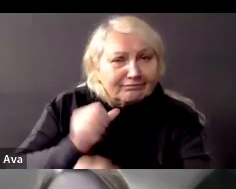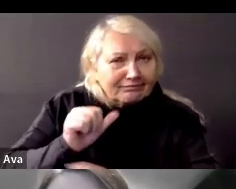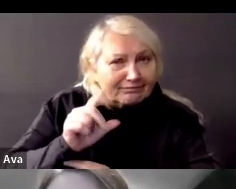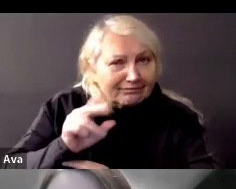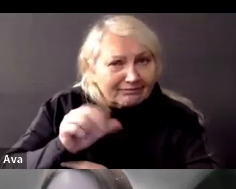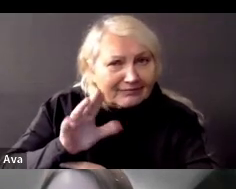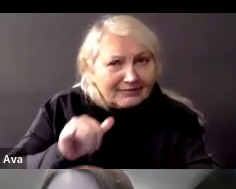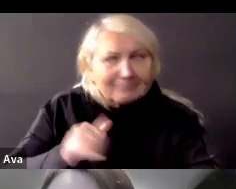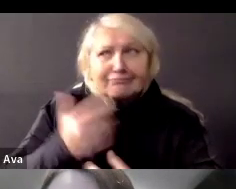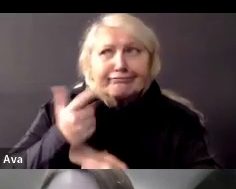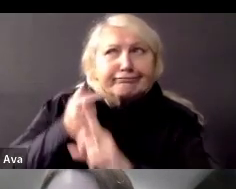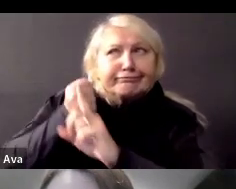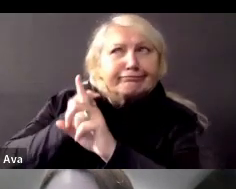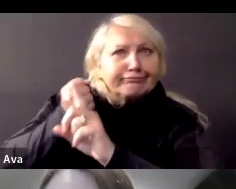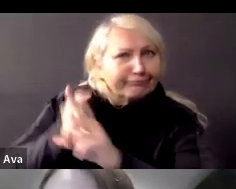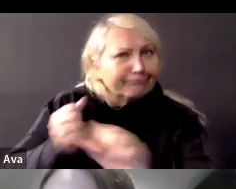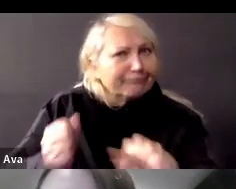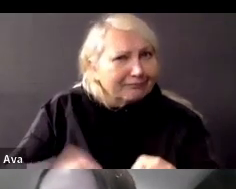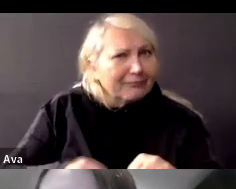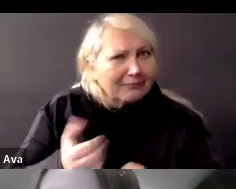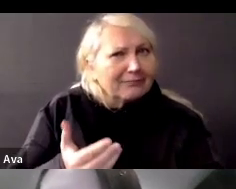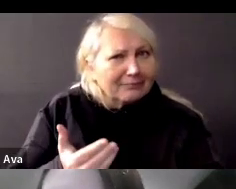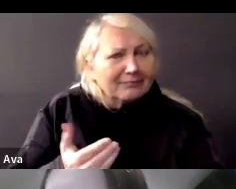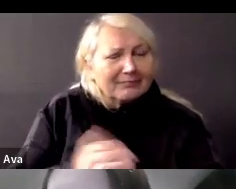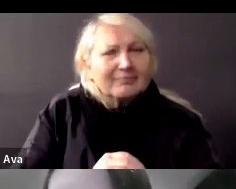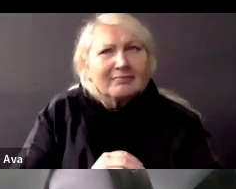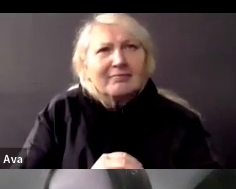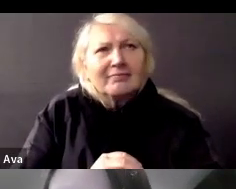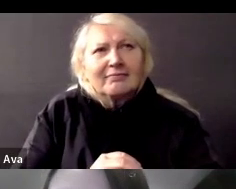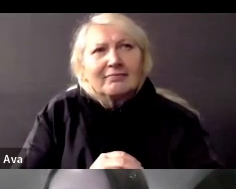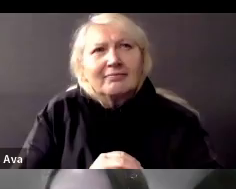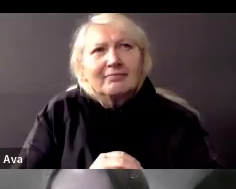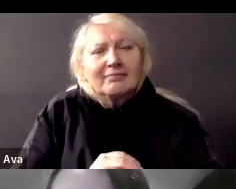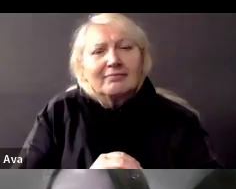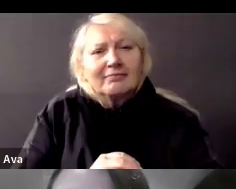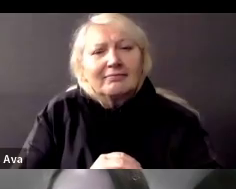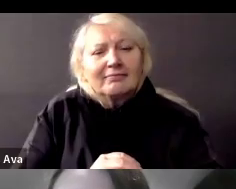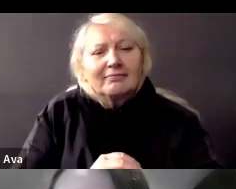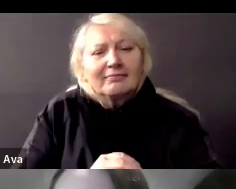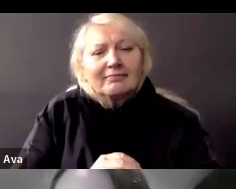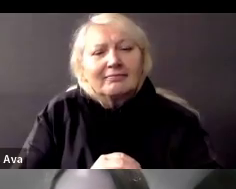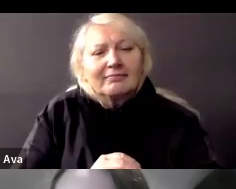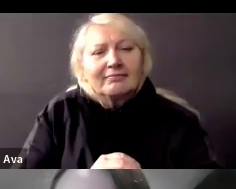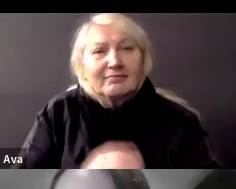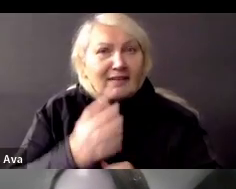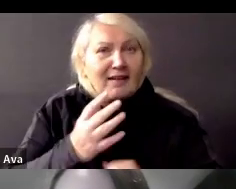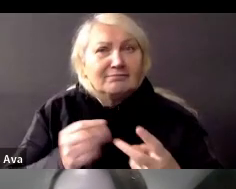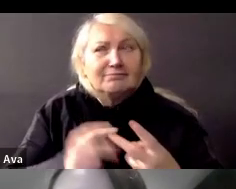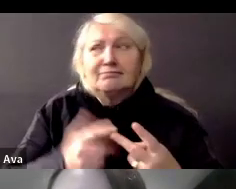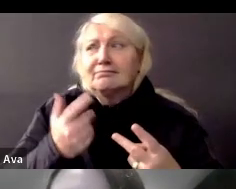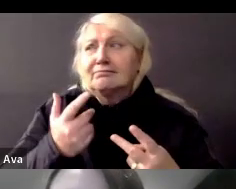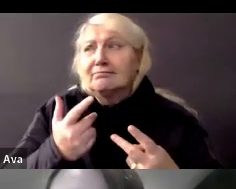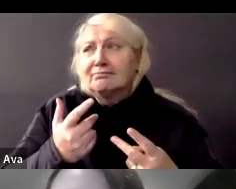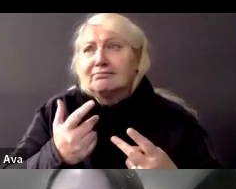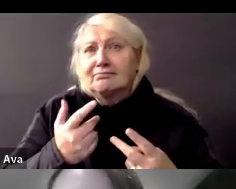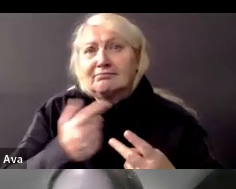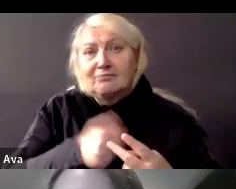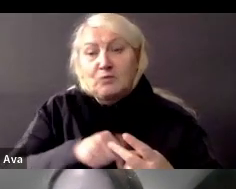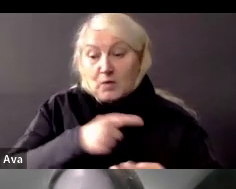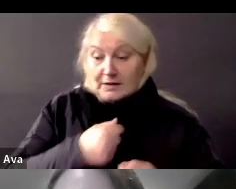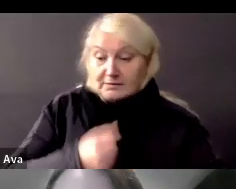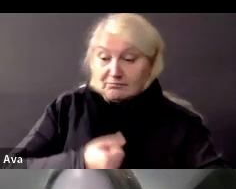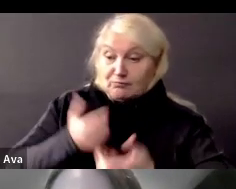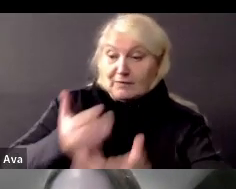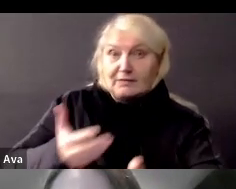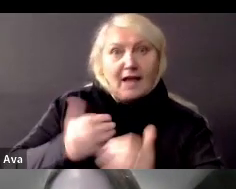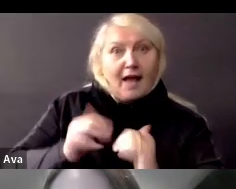up, and that they can express themselves through art. And when people